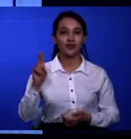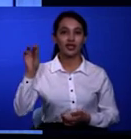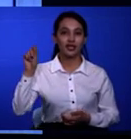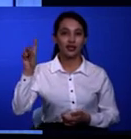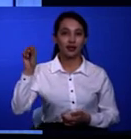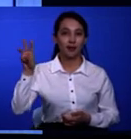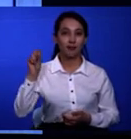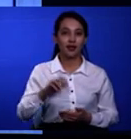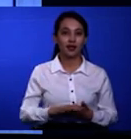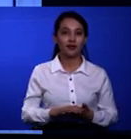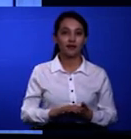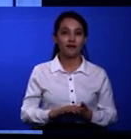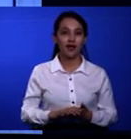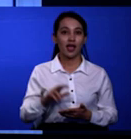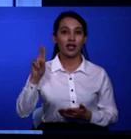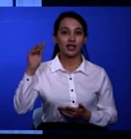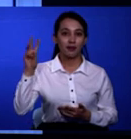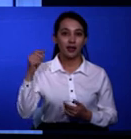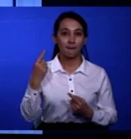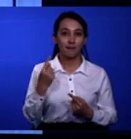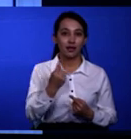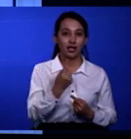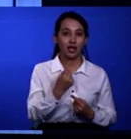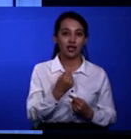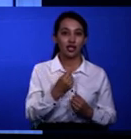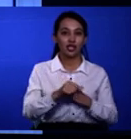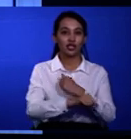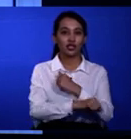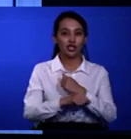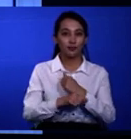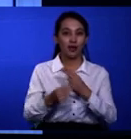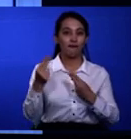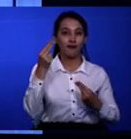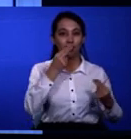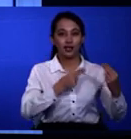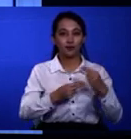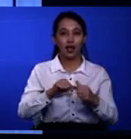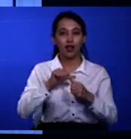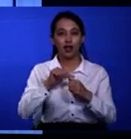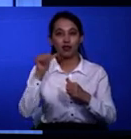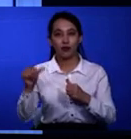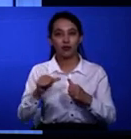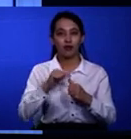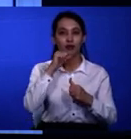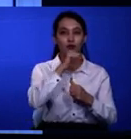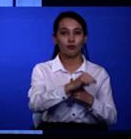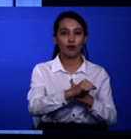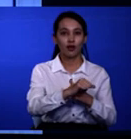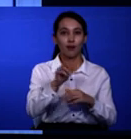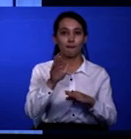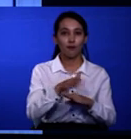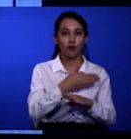Diagrammalar bu qiymat birliklarining chizma va rasmlarda alohida bo'laklarga